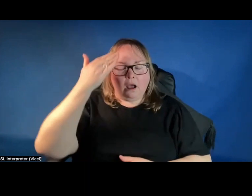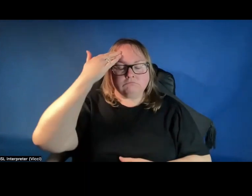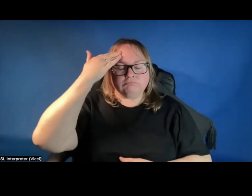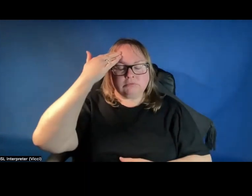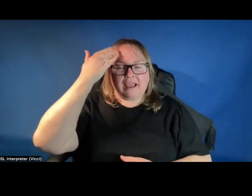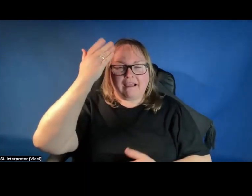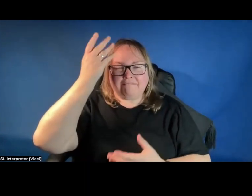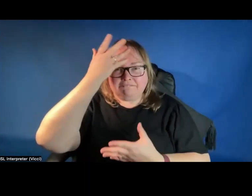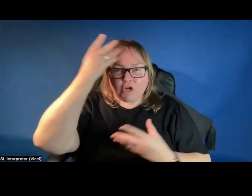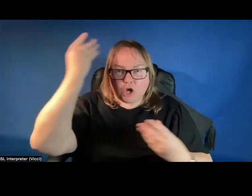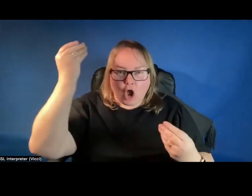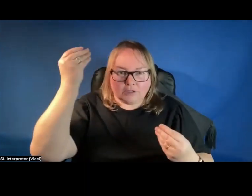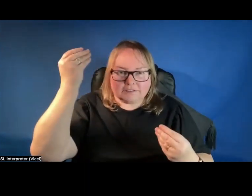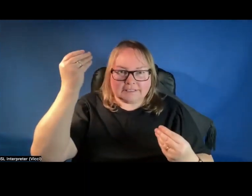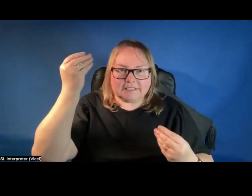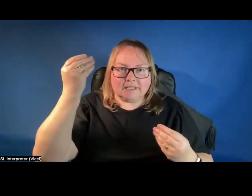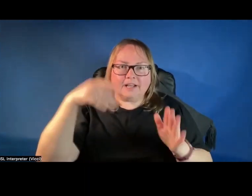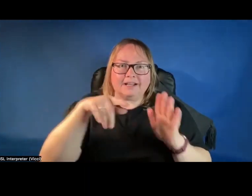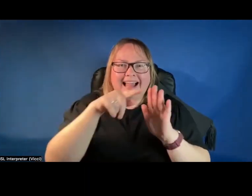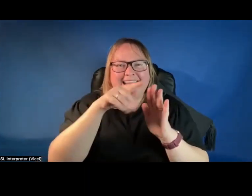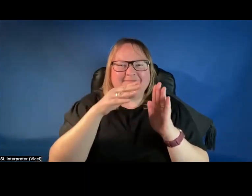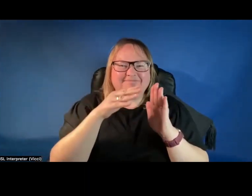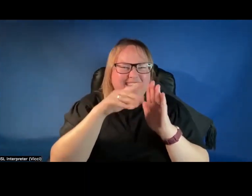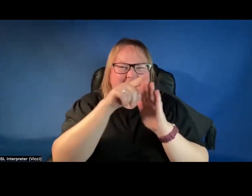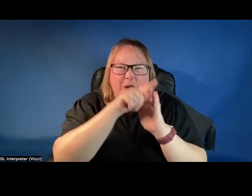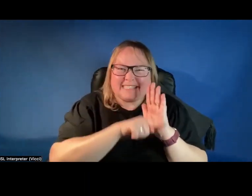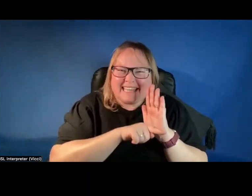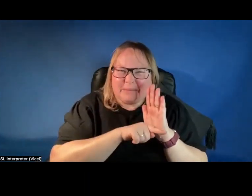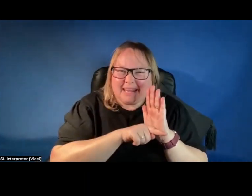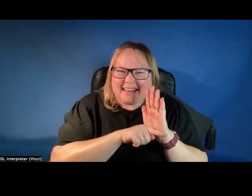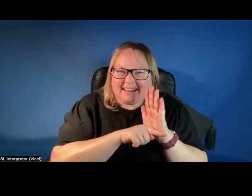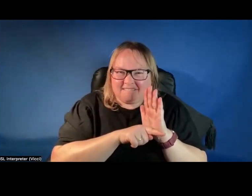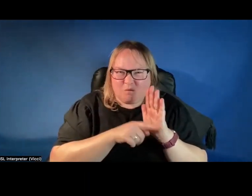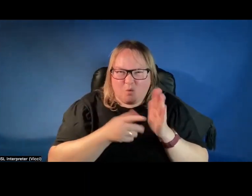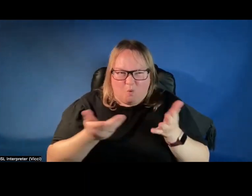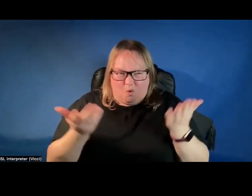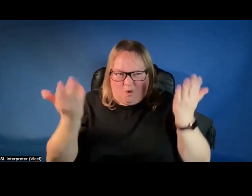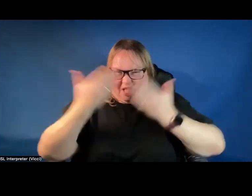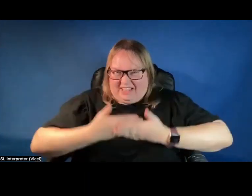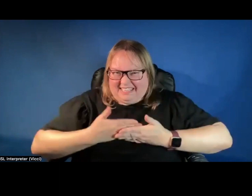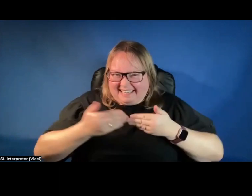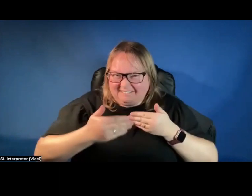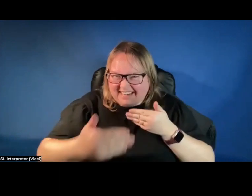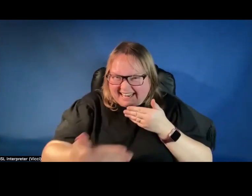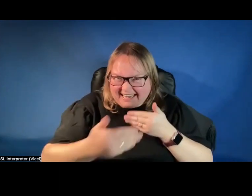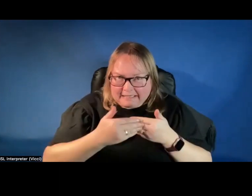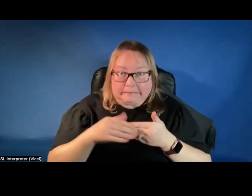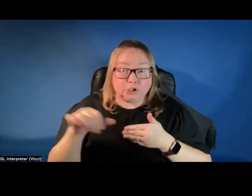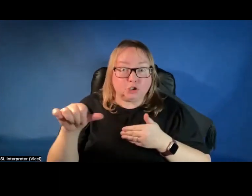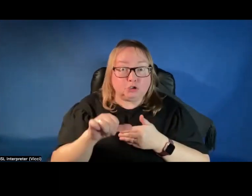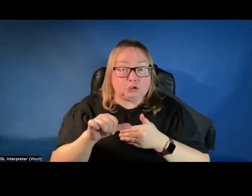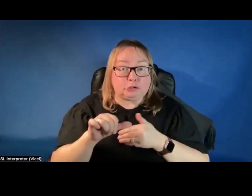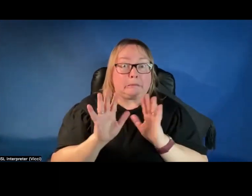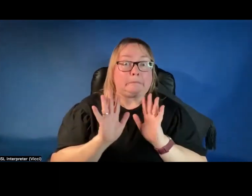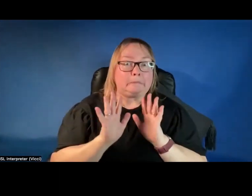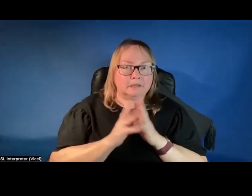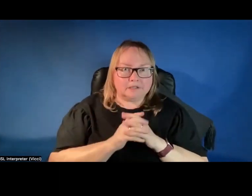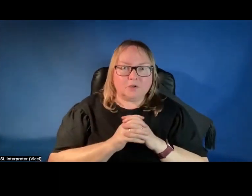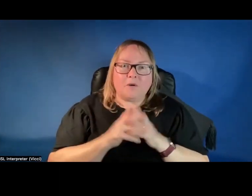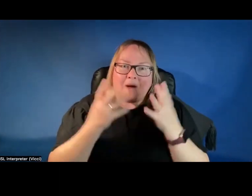like some housekeeping, which I probably should do now quickly. As you can tell, we